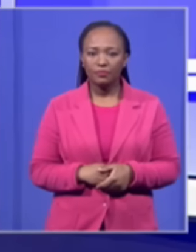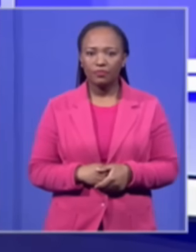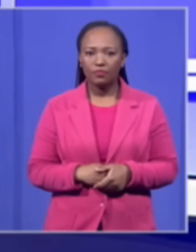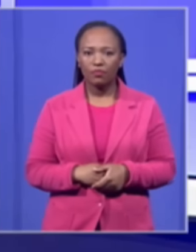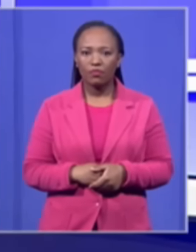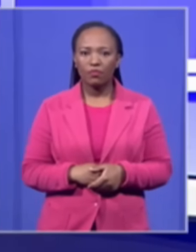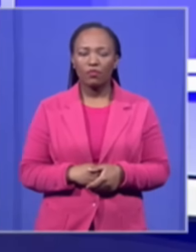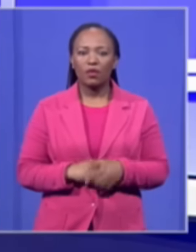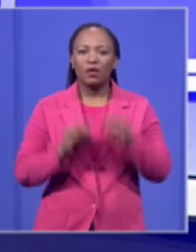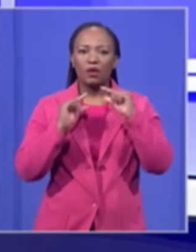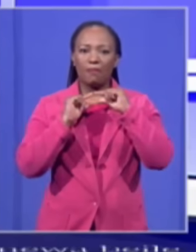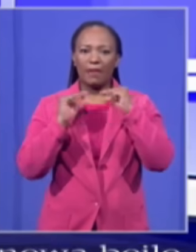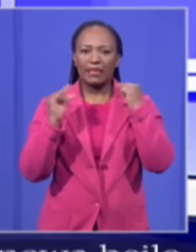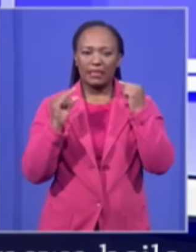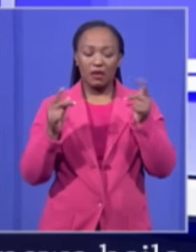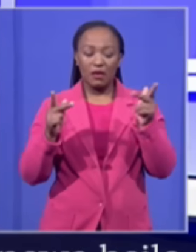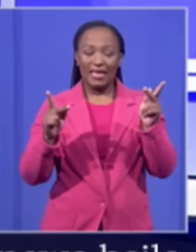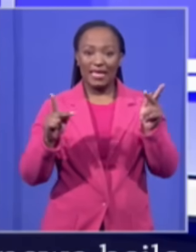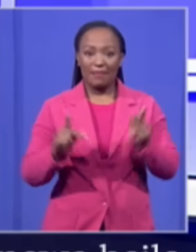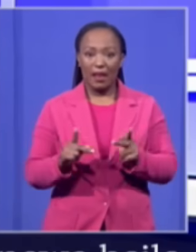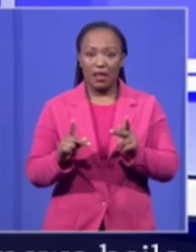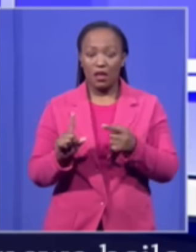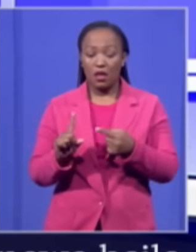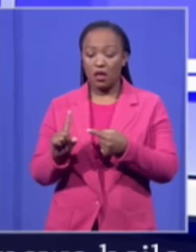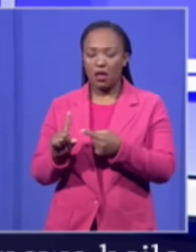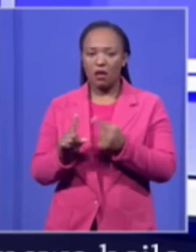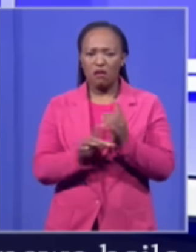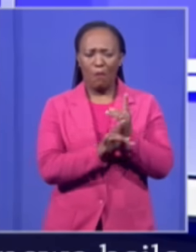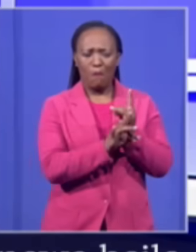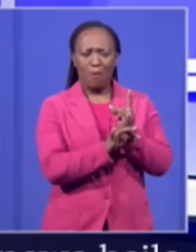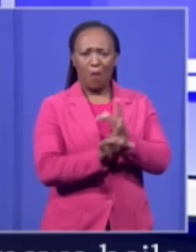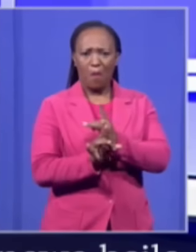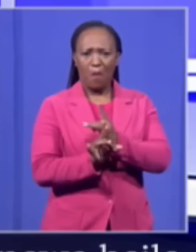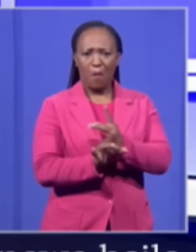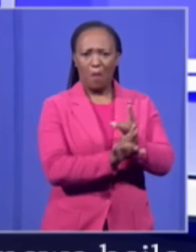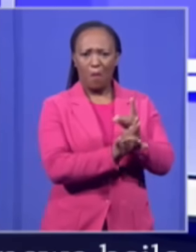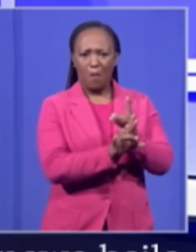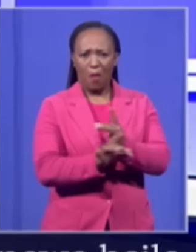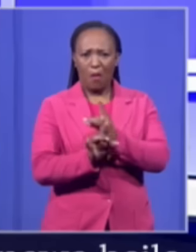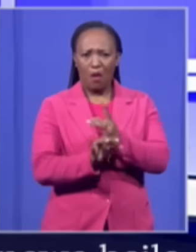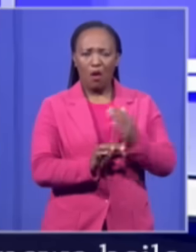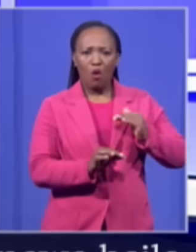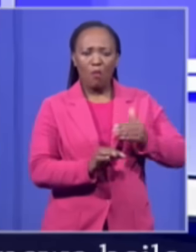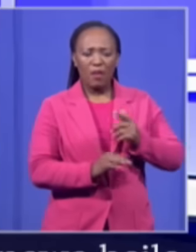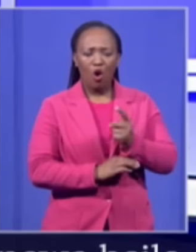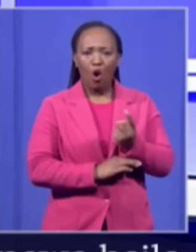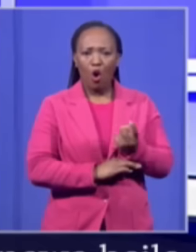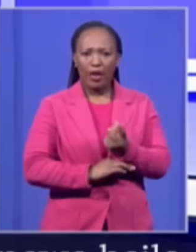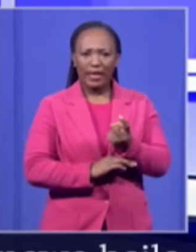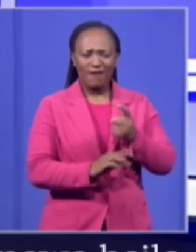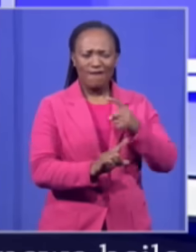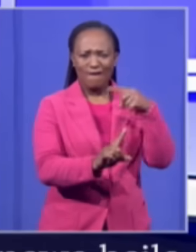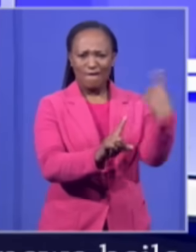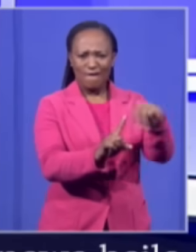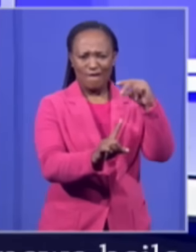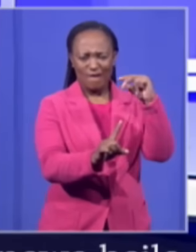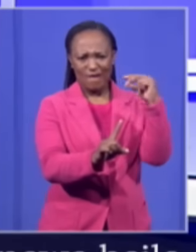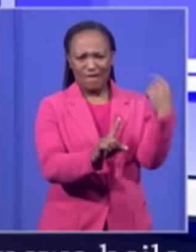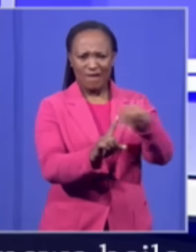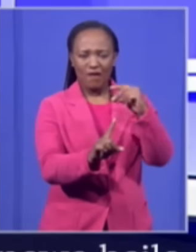Moruti wa kwa Kimberley yo a latofadiwang ka go keteka mosadi wa gagwe go fitlha tlhokafala ka thobane ya hockey o ganetswe ka beili